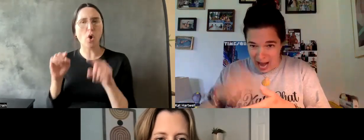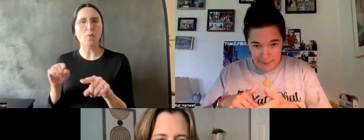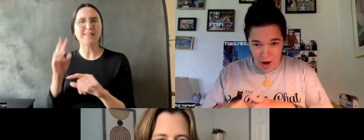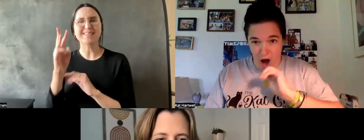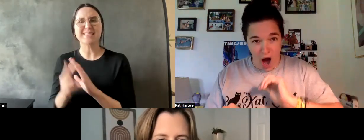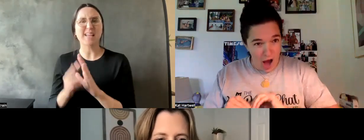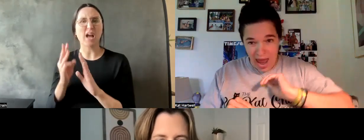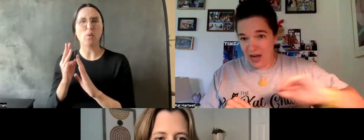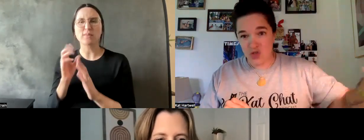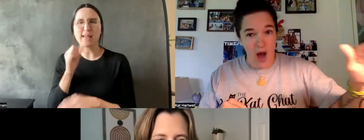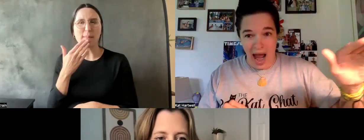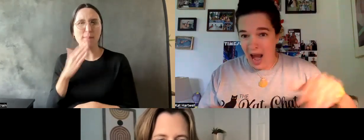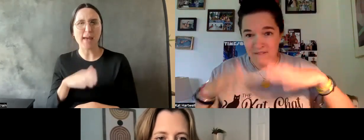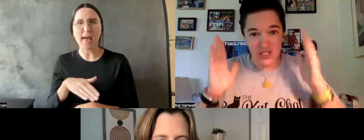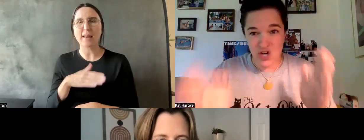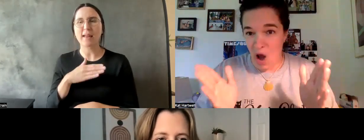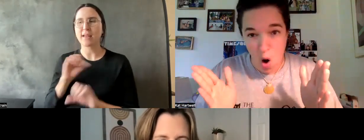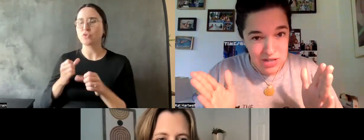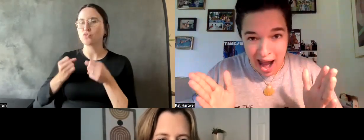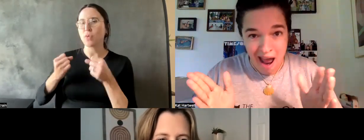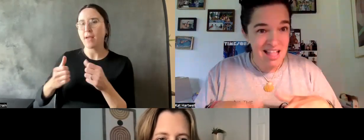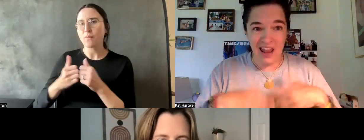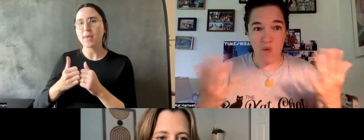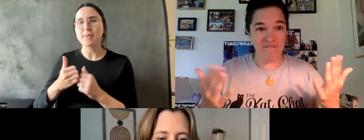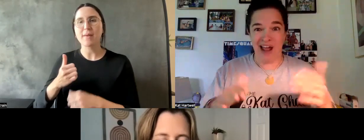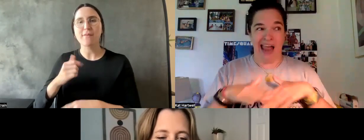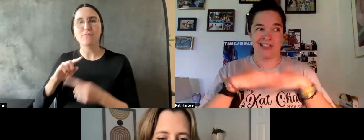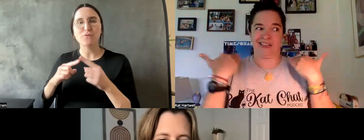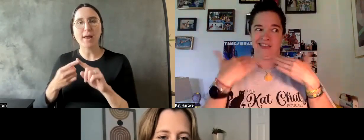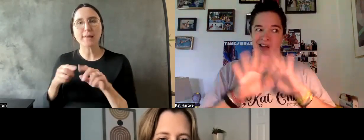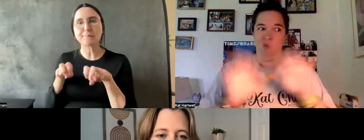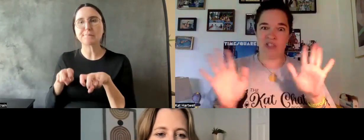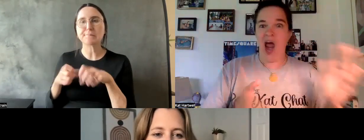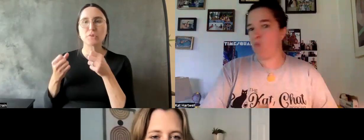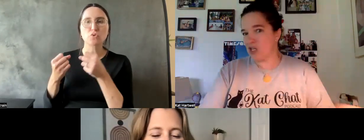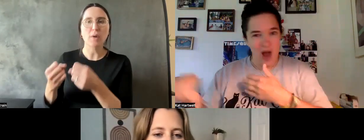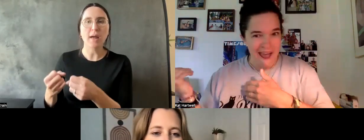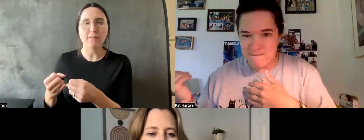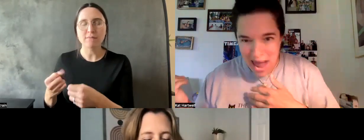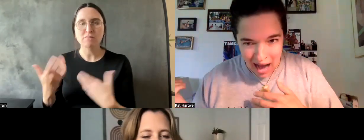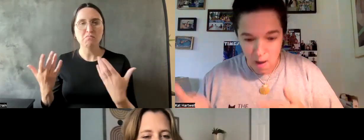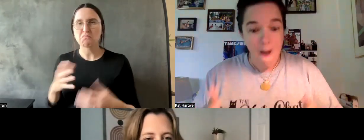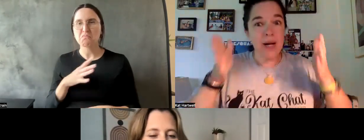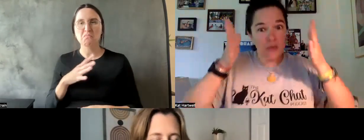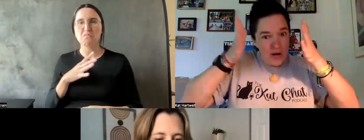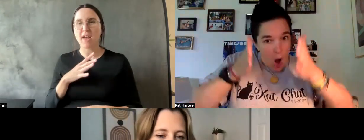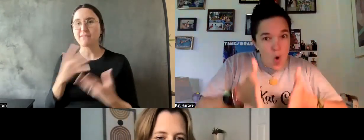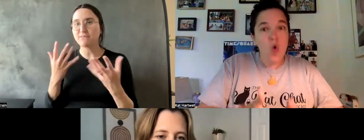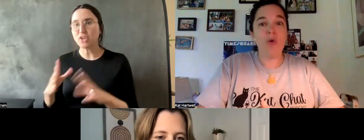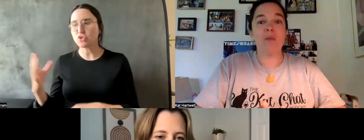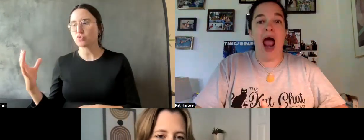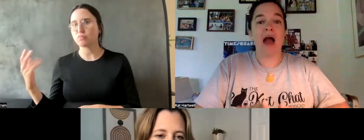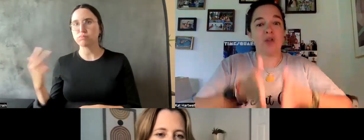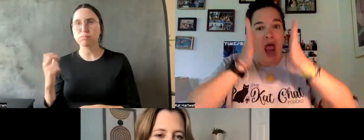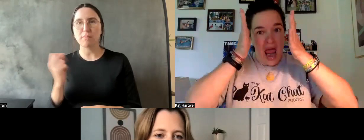I should hop in a car and drive and share a hotel, and it would be like we could drive back because we know right,